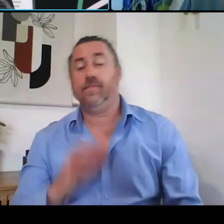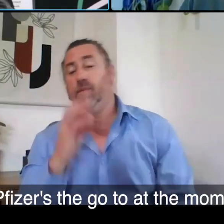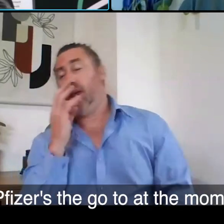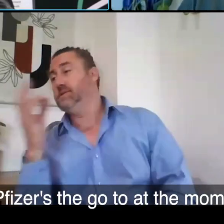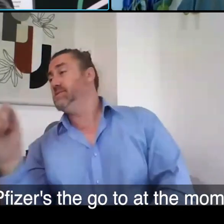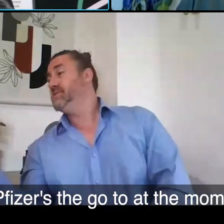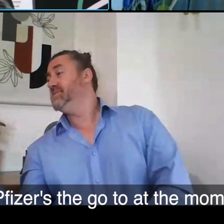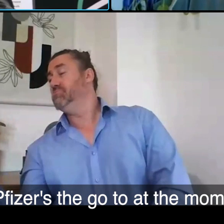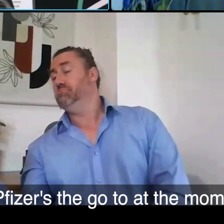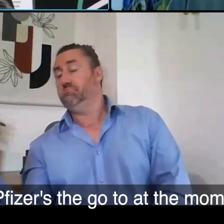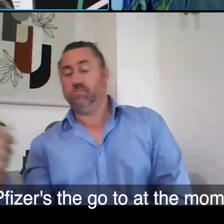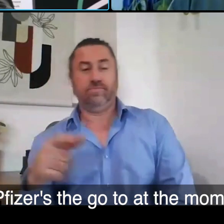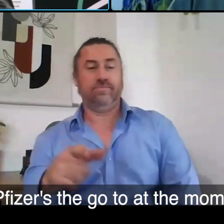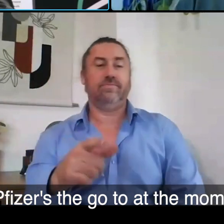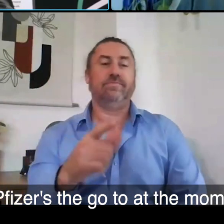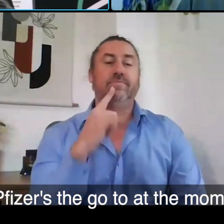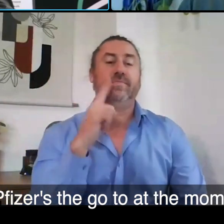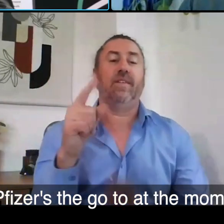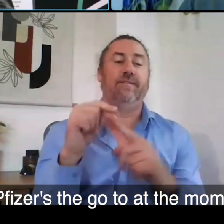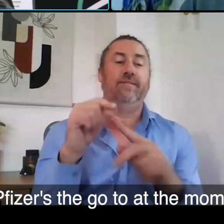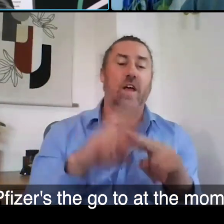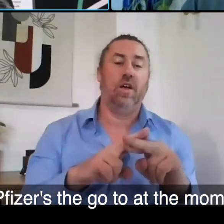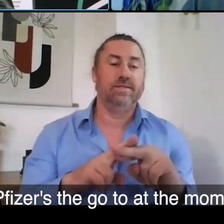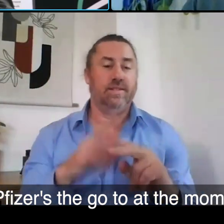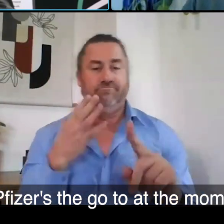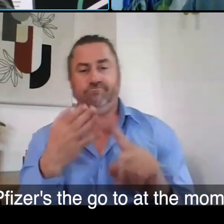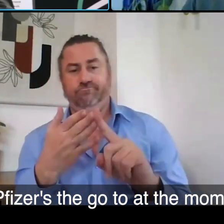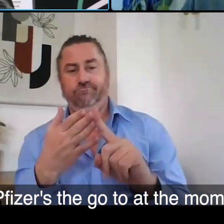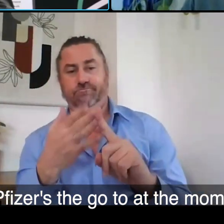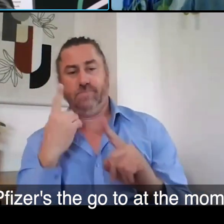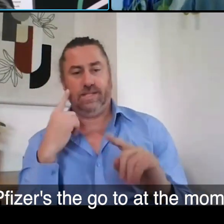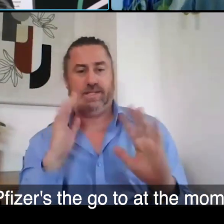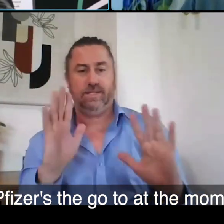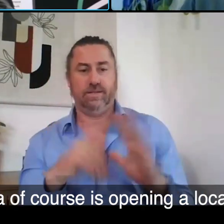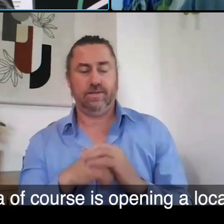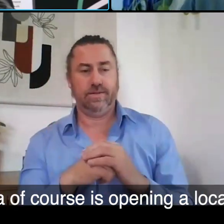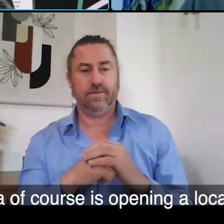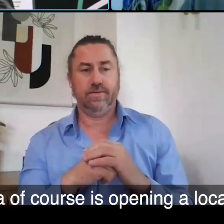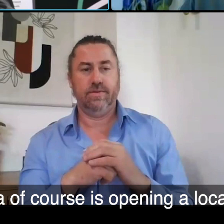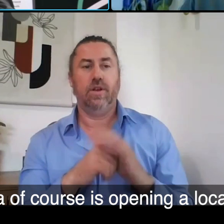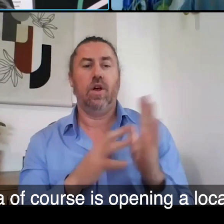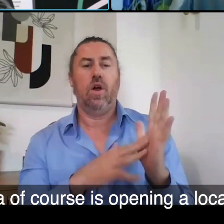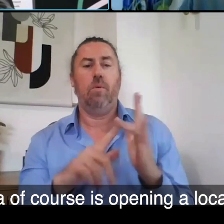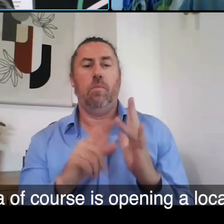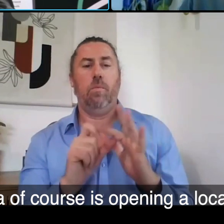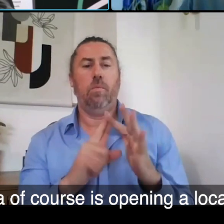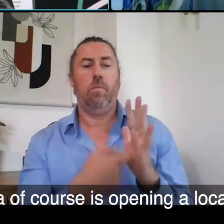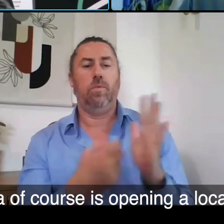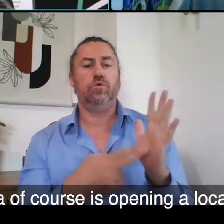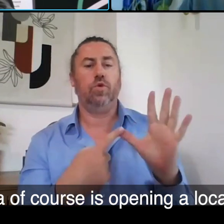team here. So the Pfizer's the go-to at the moment. Moderna, of course, is